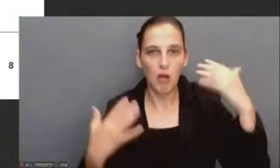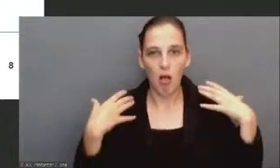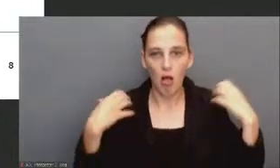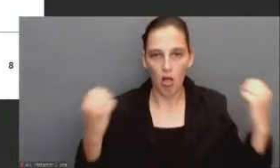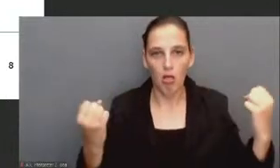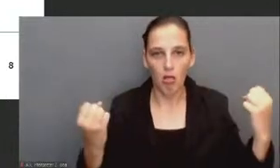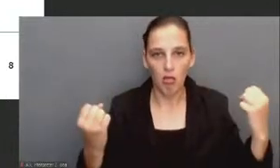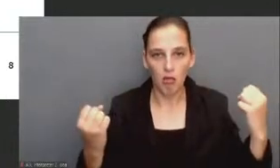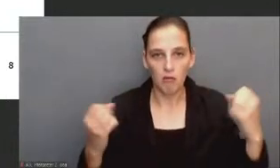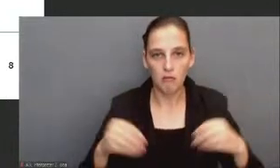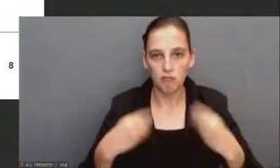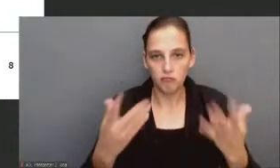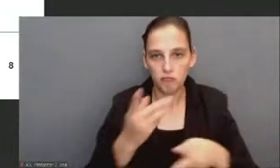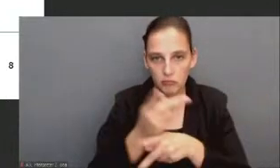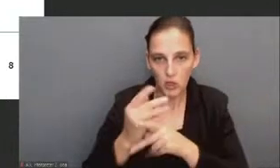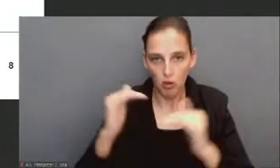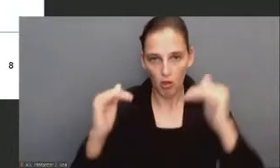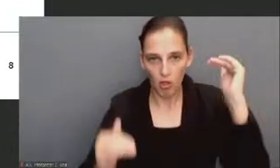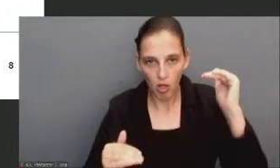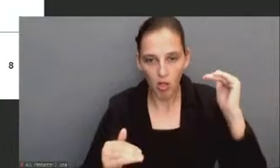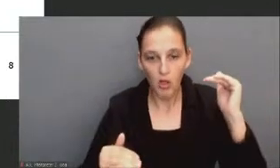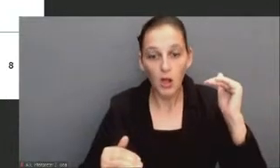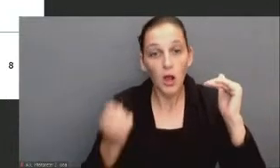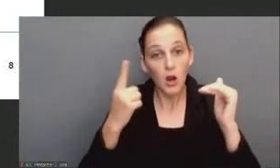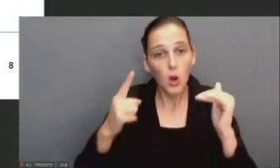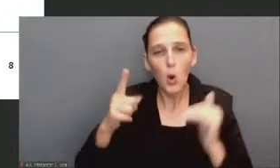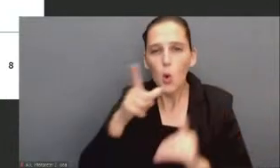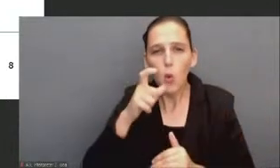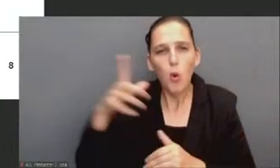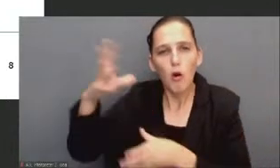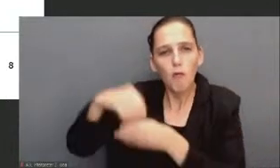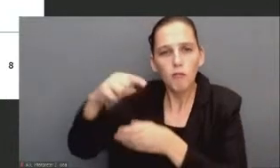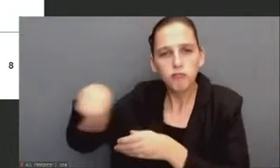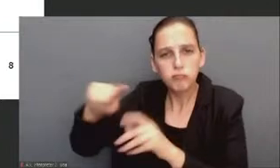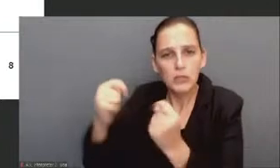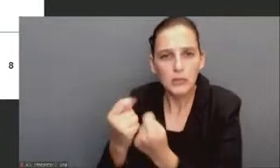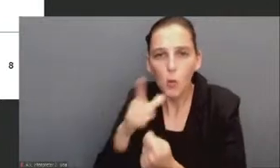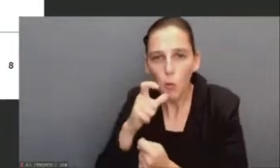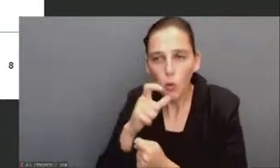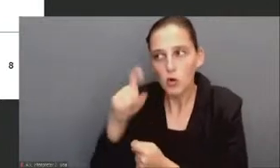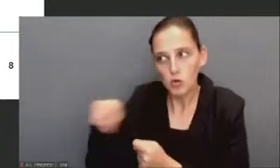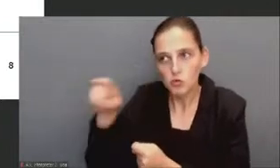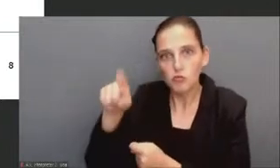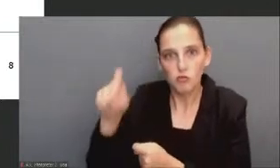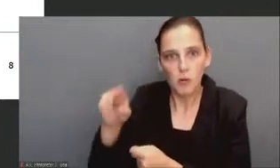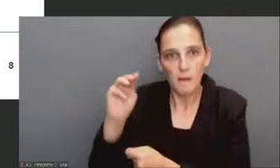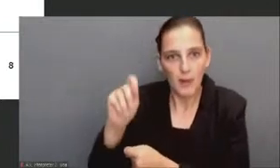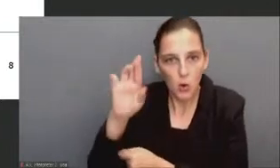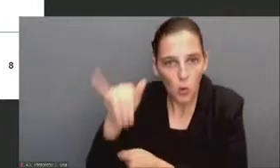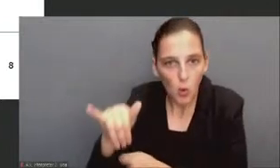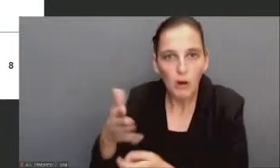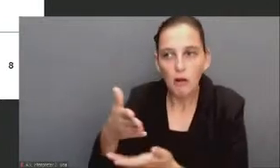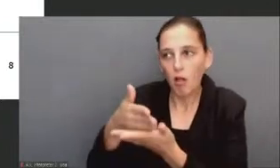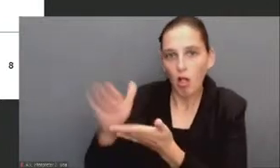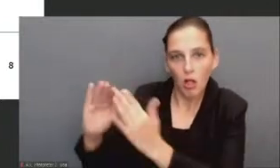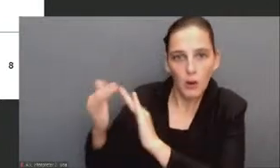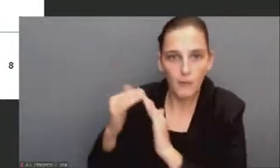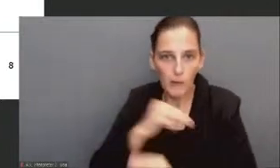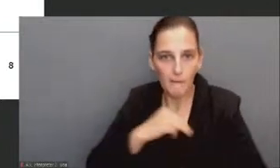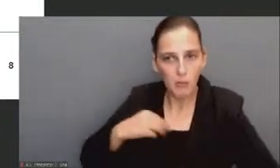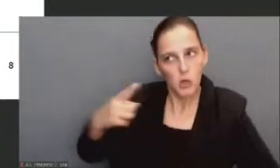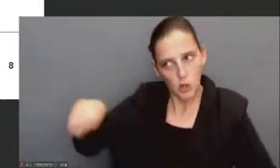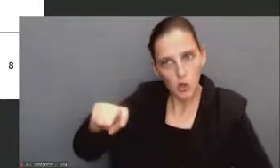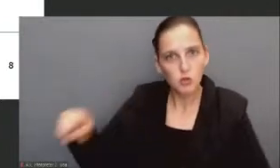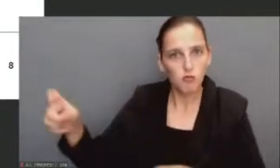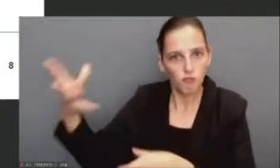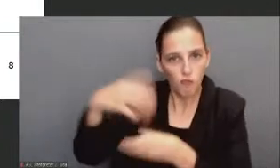by minoritized, marginalized, and medically underserved communities. These communities should also be reflected in the diversity